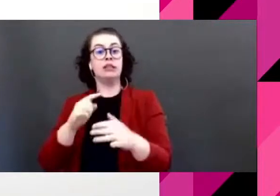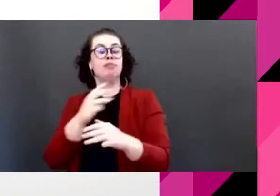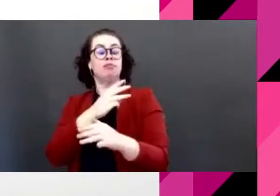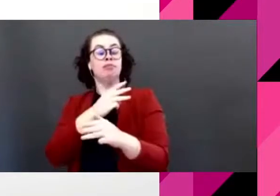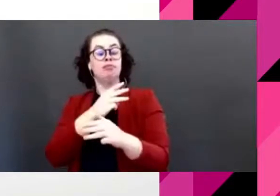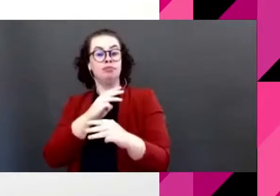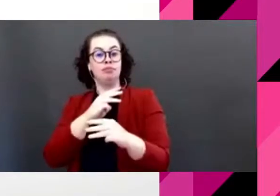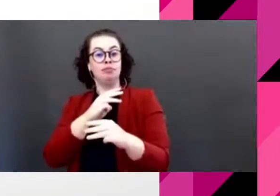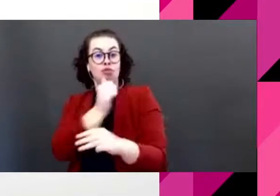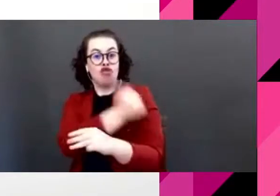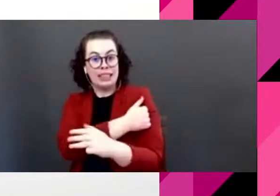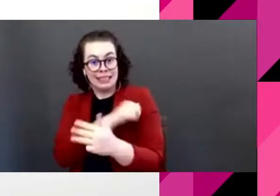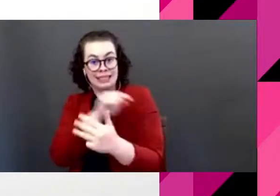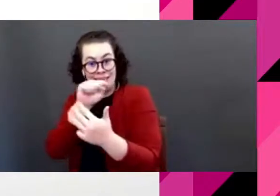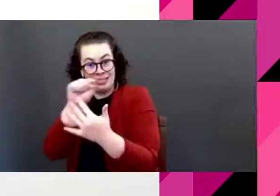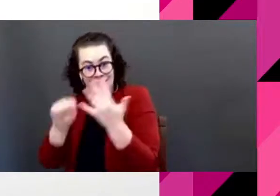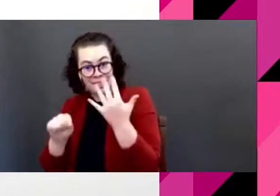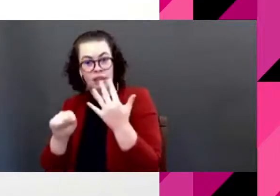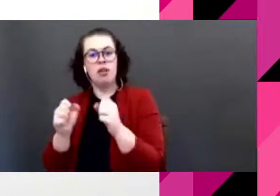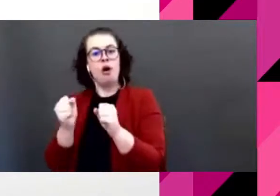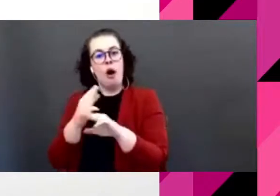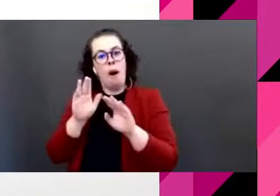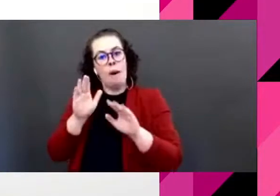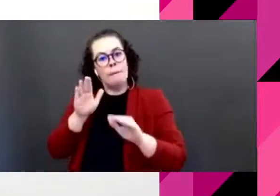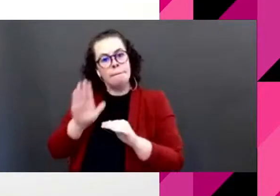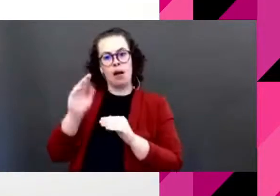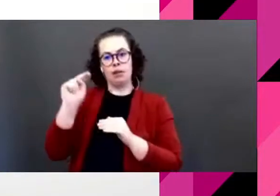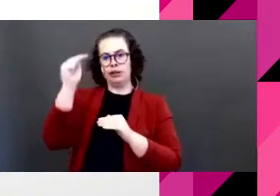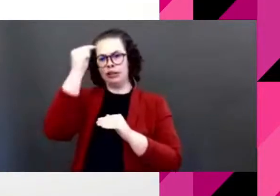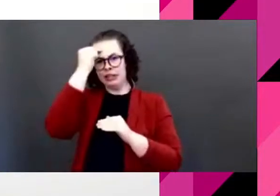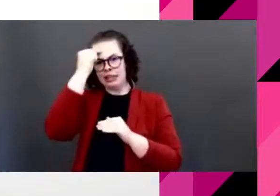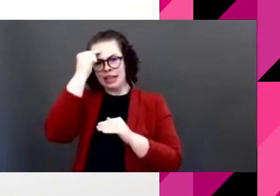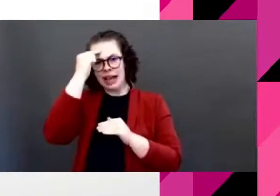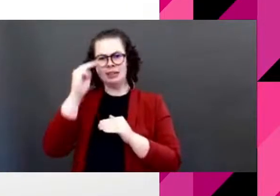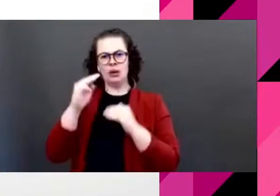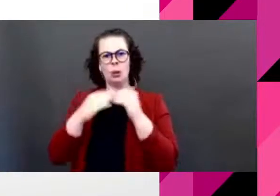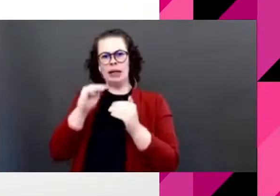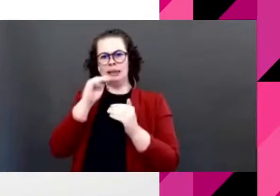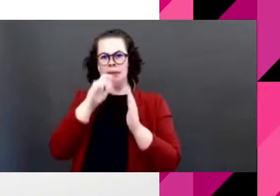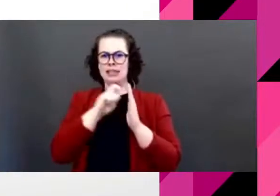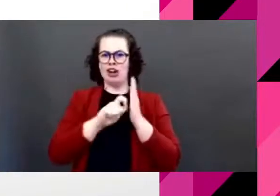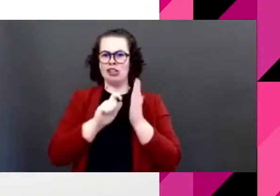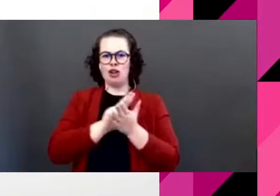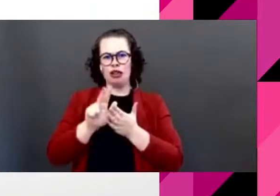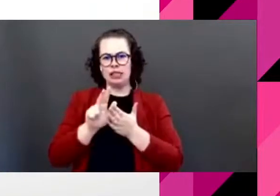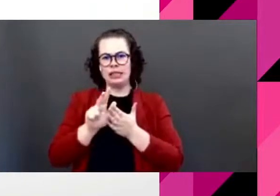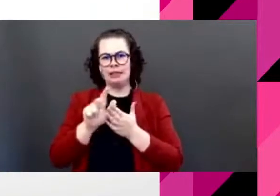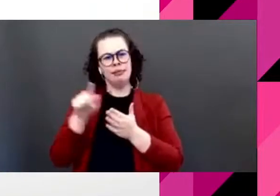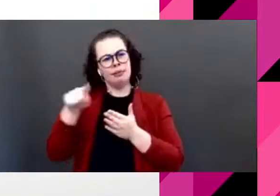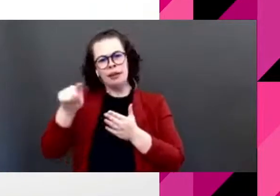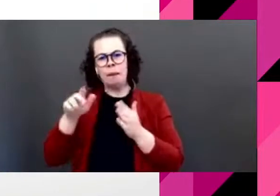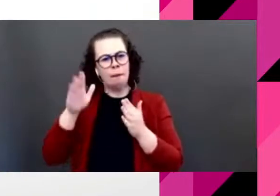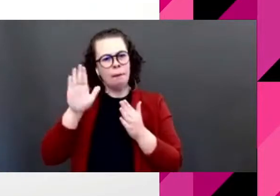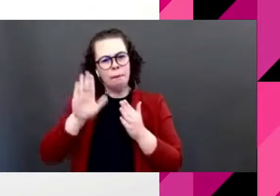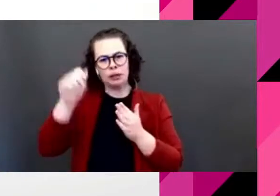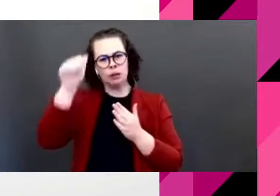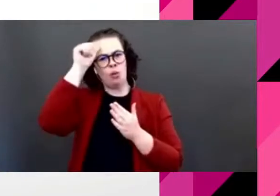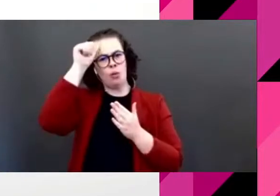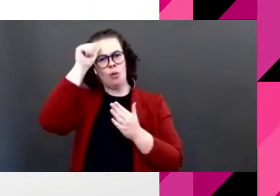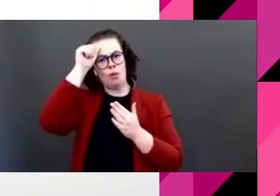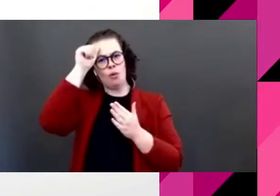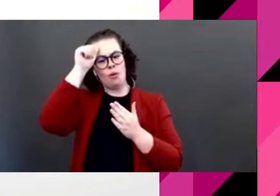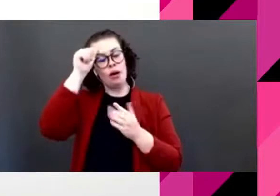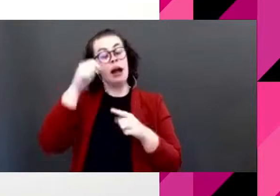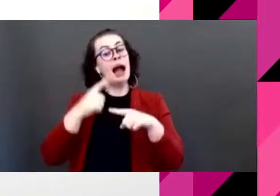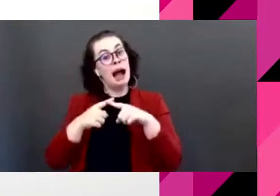Probation Service to have a common understanding of the requirements of Article 13 and to collaborate